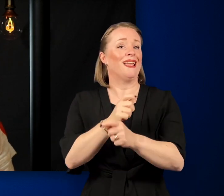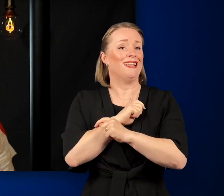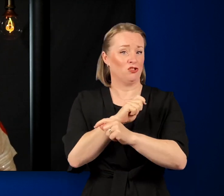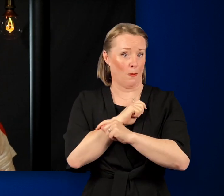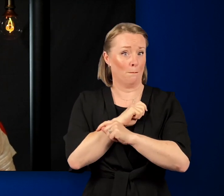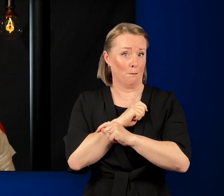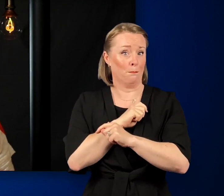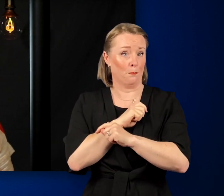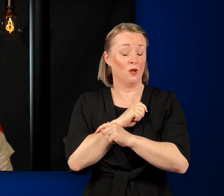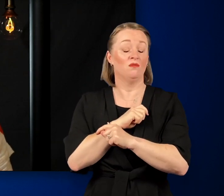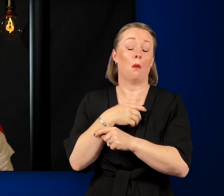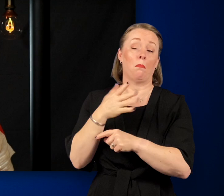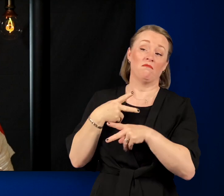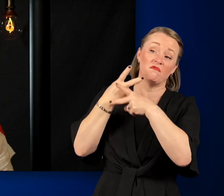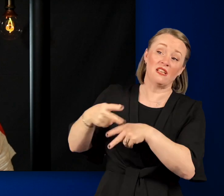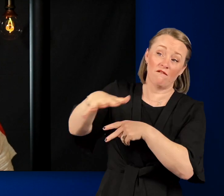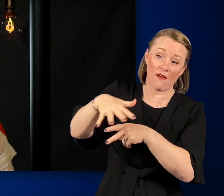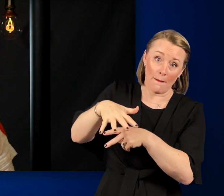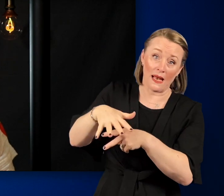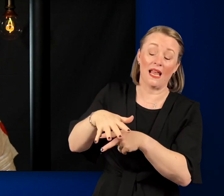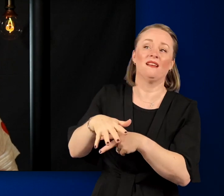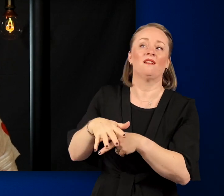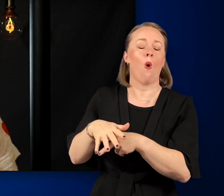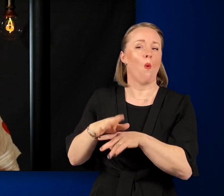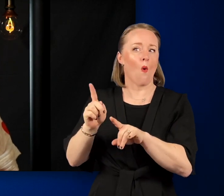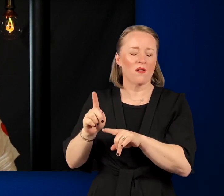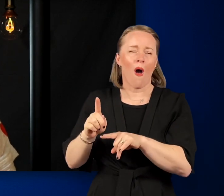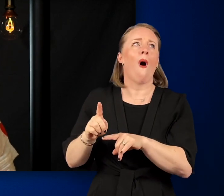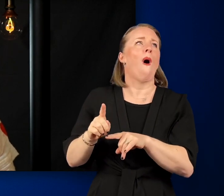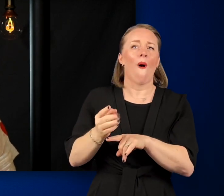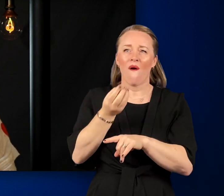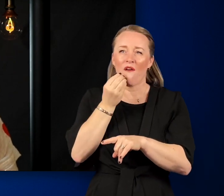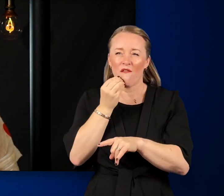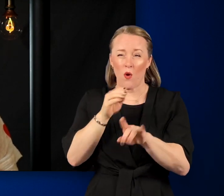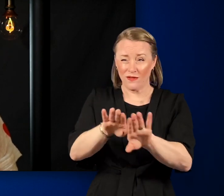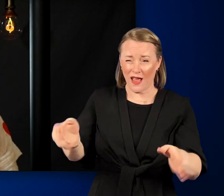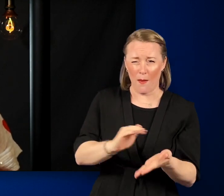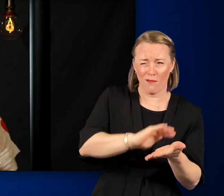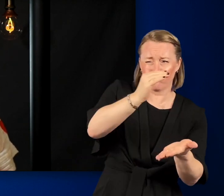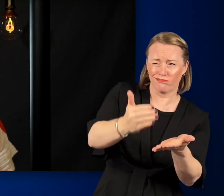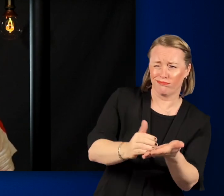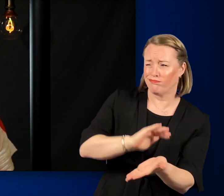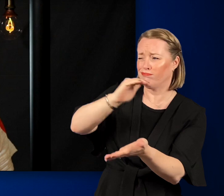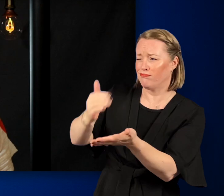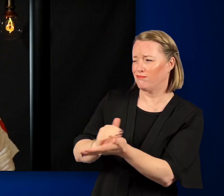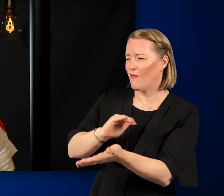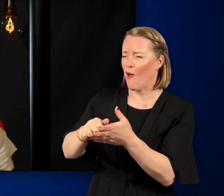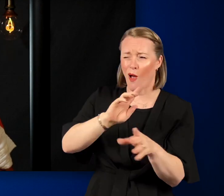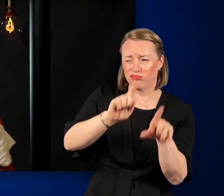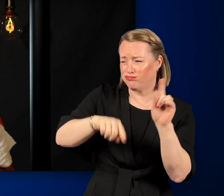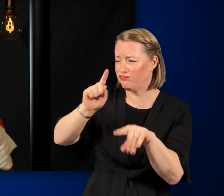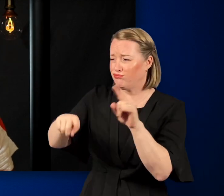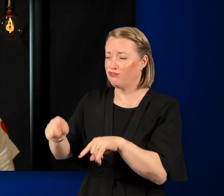whenever we used to visit our relatives, we used to be faced with a groaning table full of fried chicken